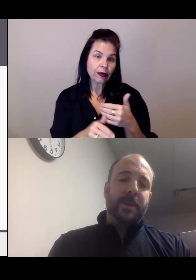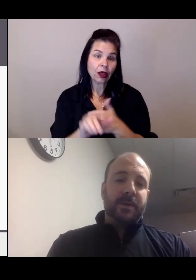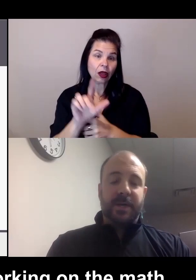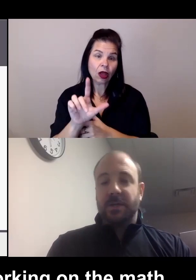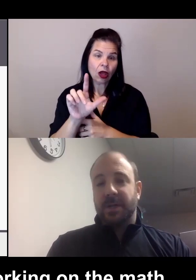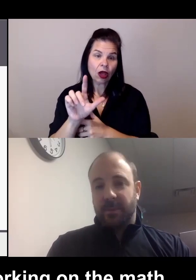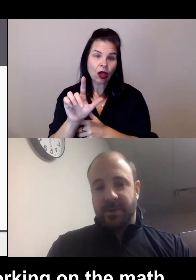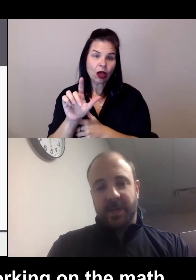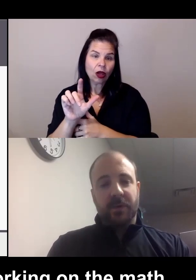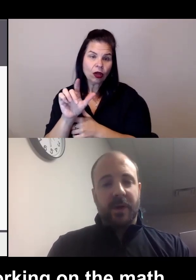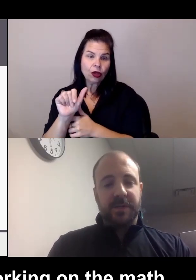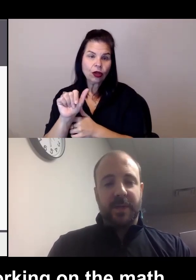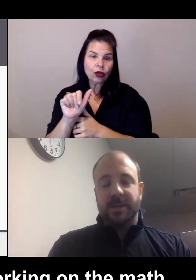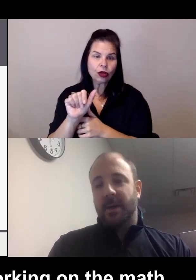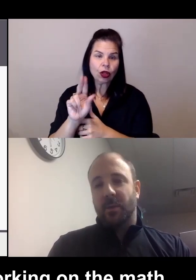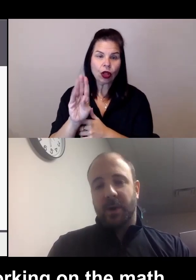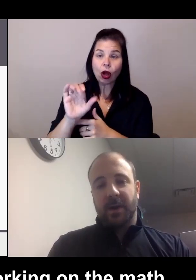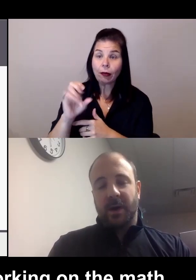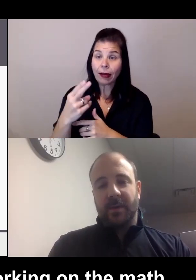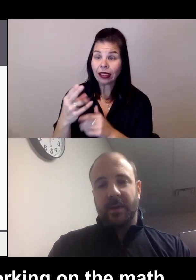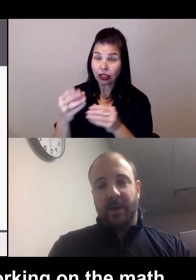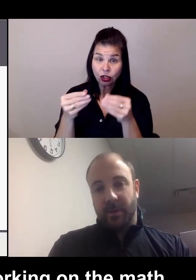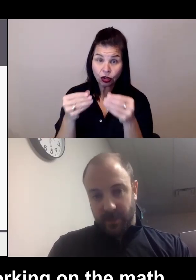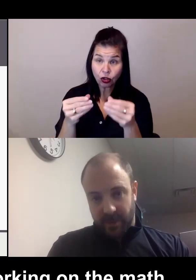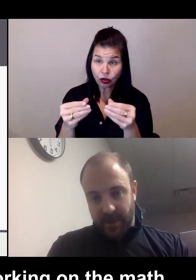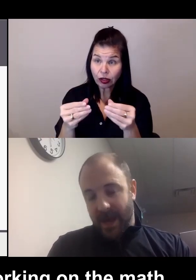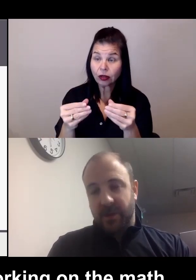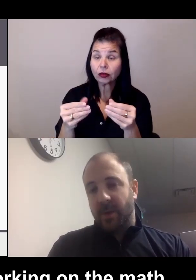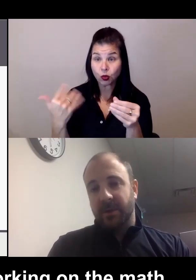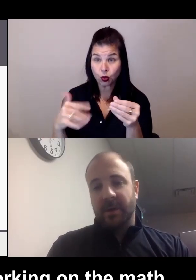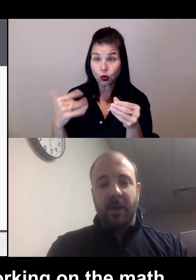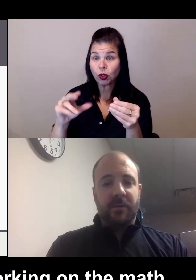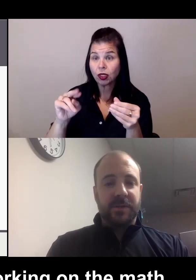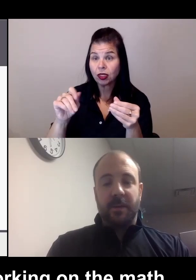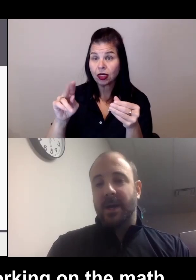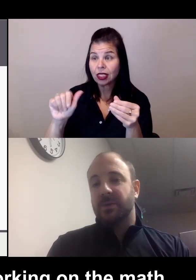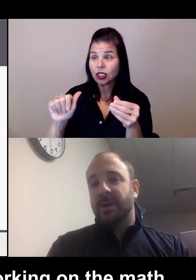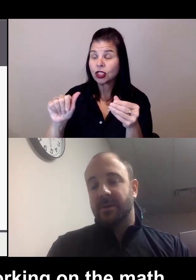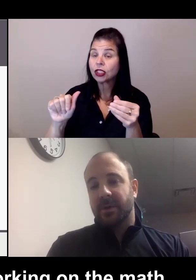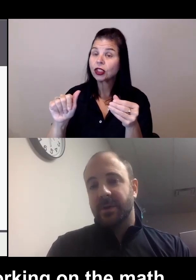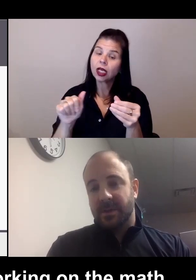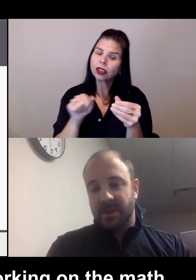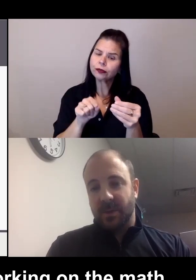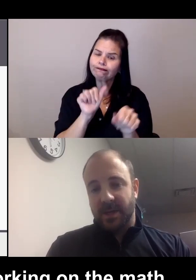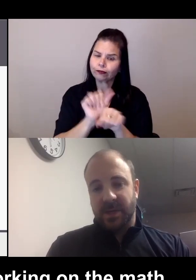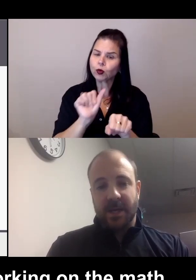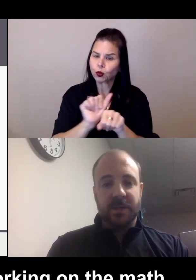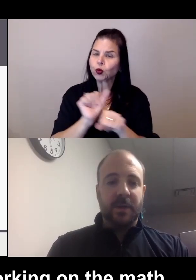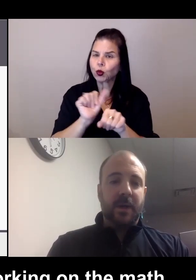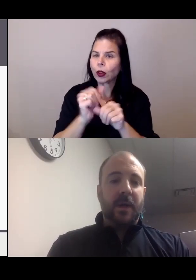documents, Natasha in particular has spent time working on the math curricula for St. Patrick Adult and